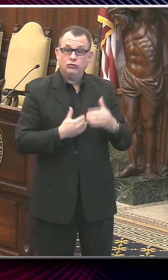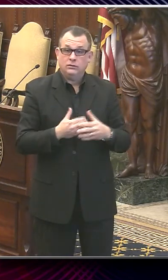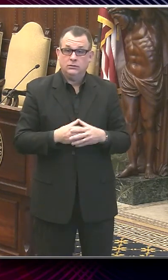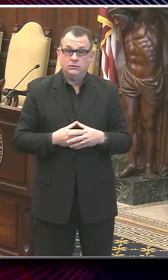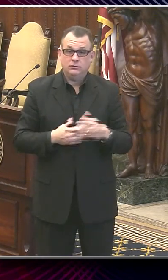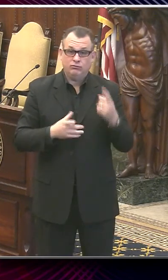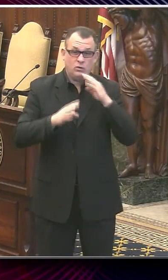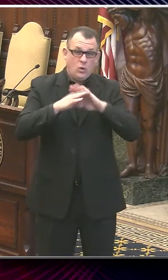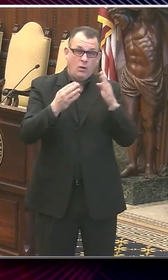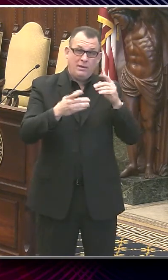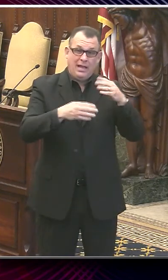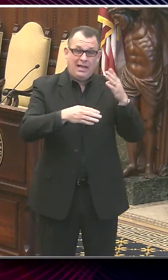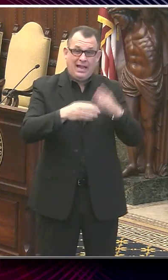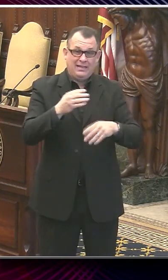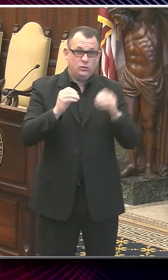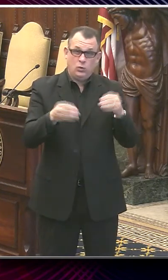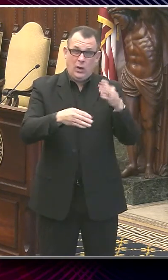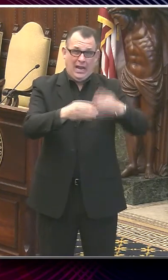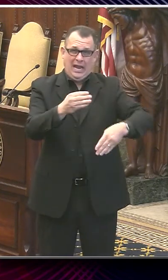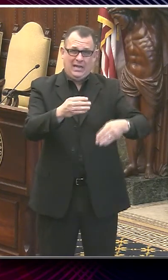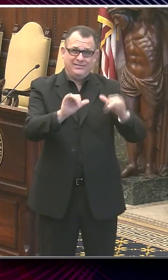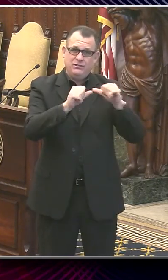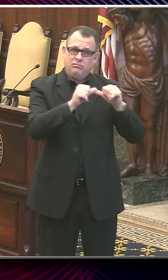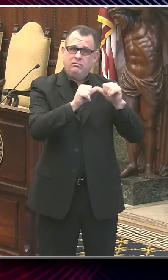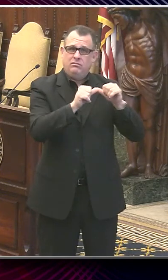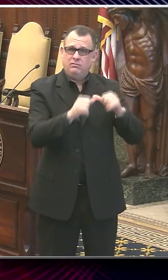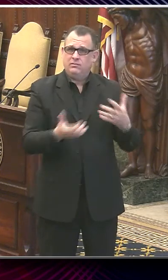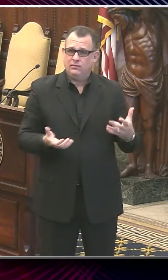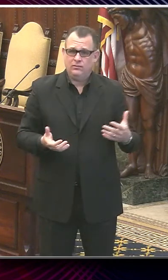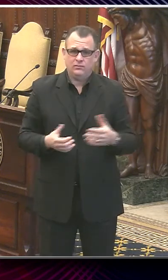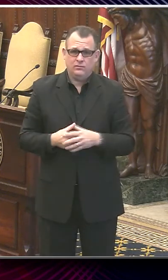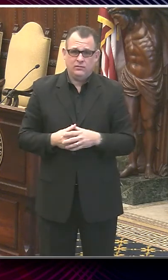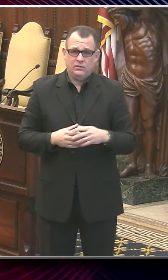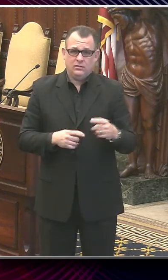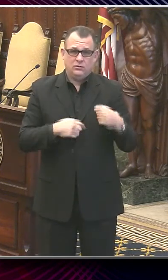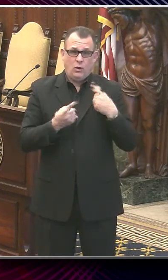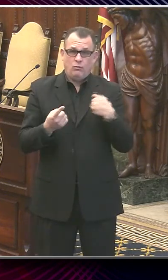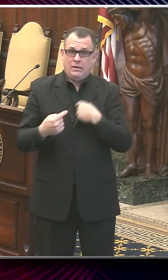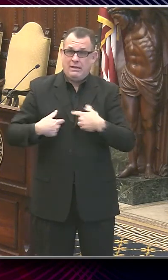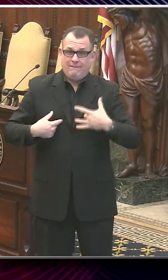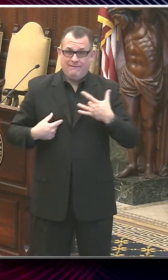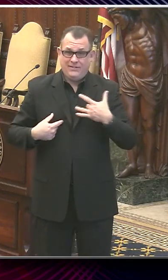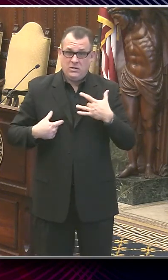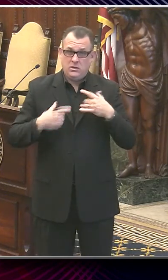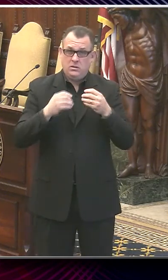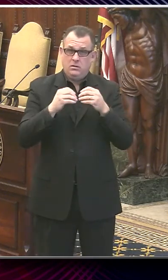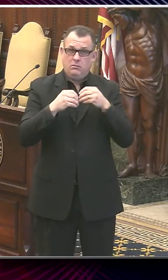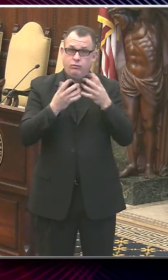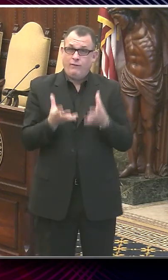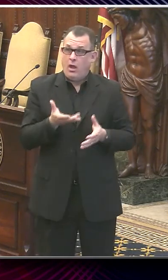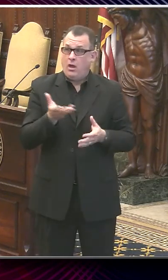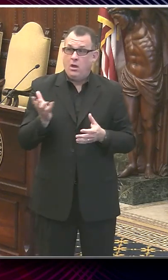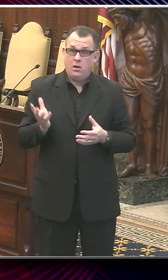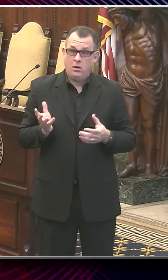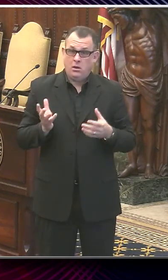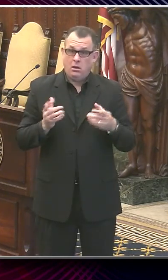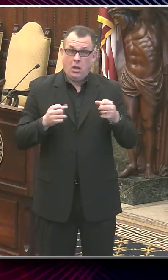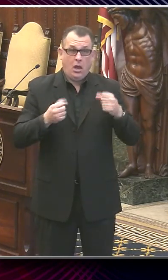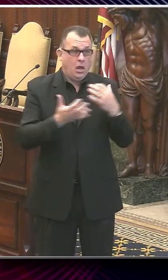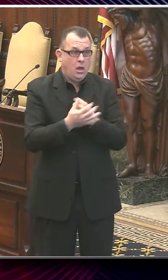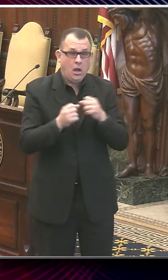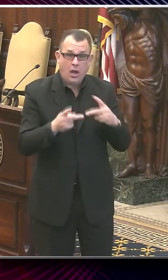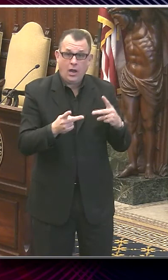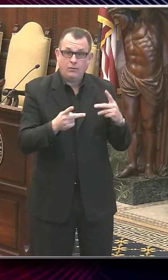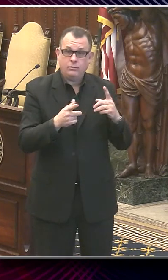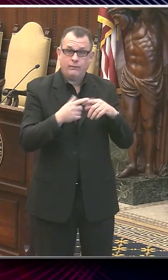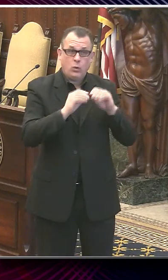open-ended, right? New organizations can apply now. So as long as we feel that there's a need for more providers, there's an opportunity for more